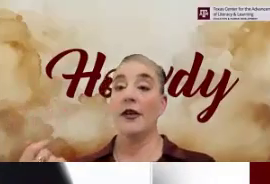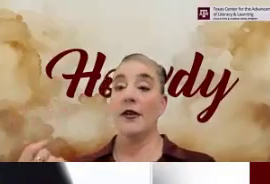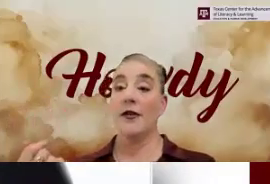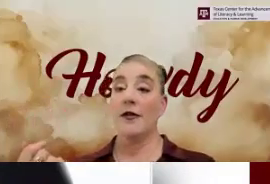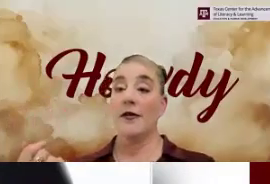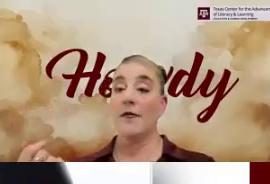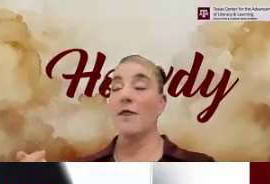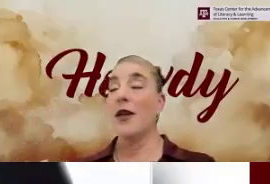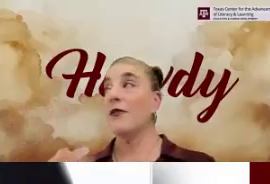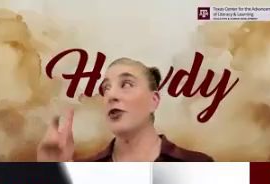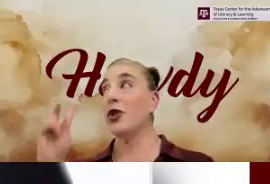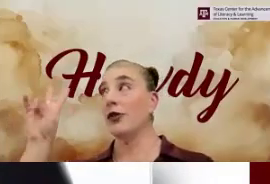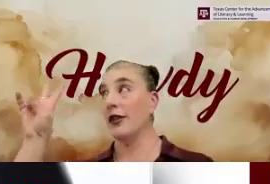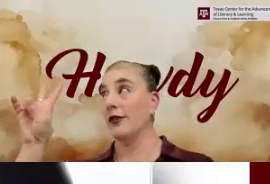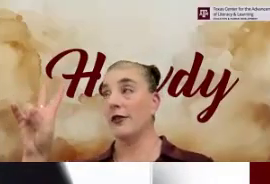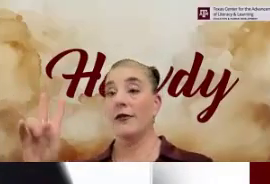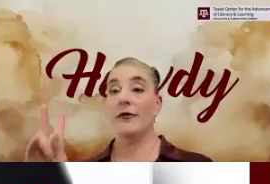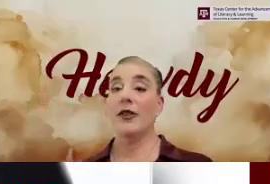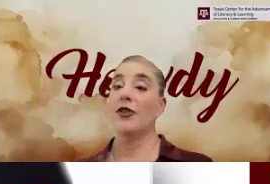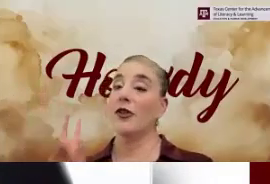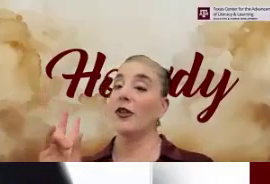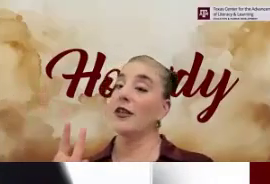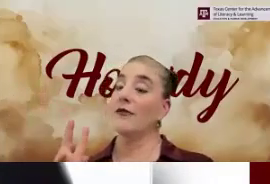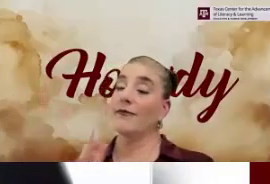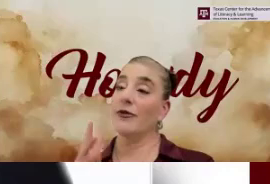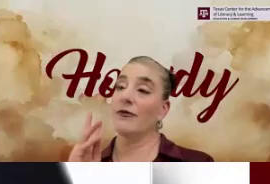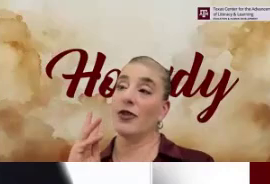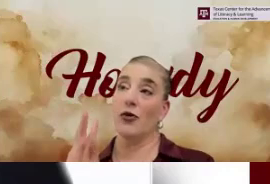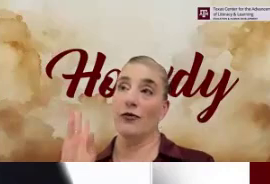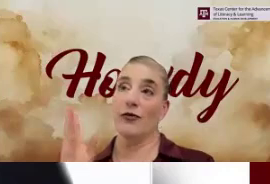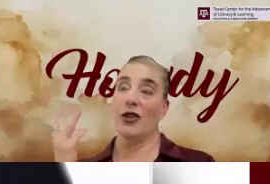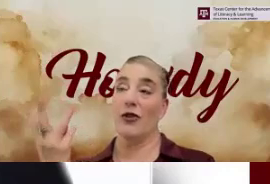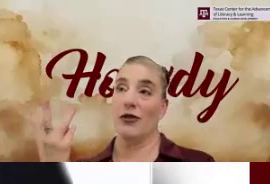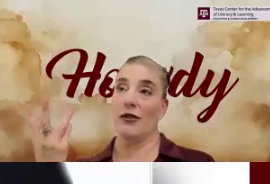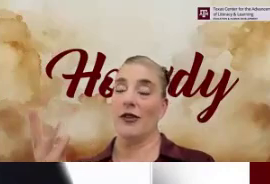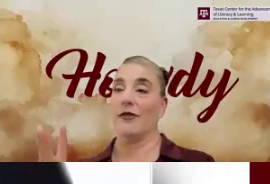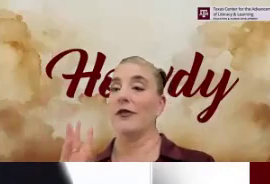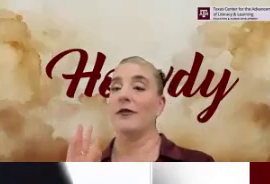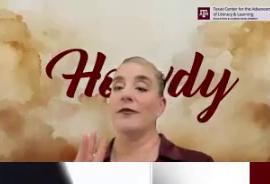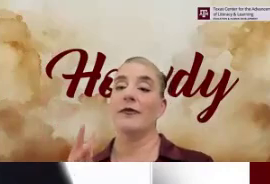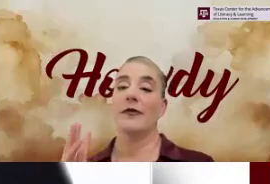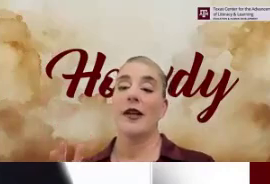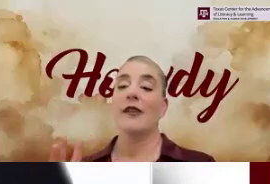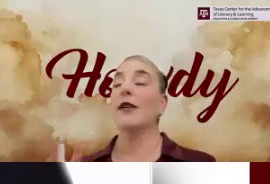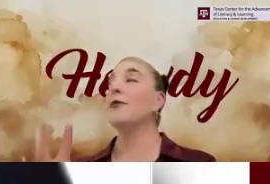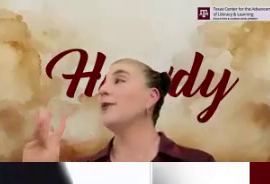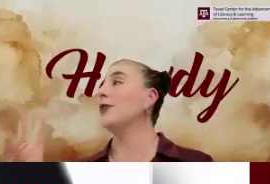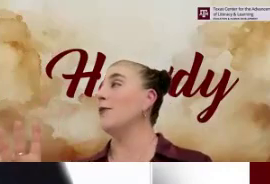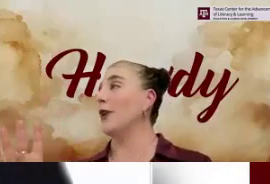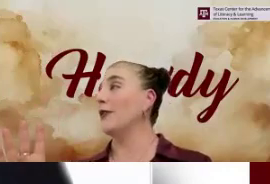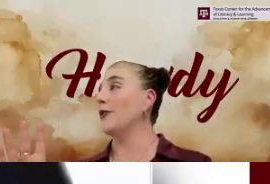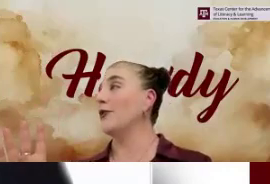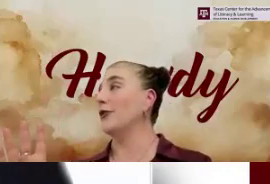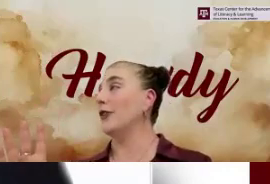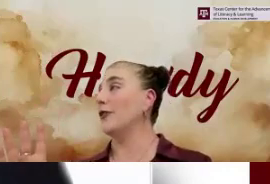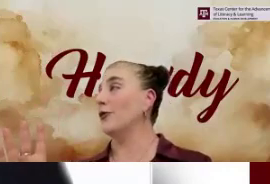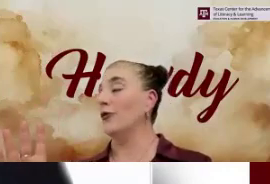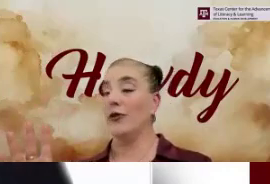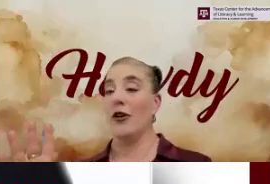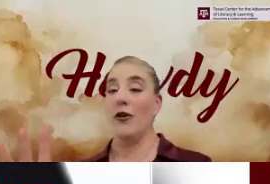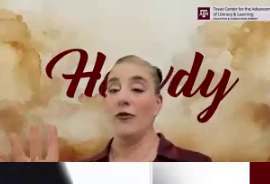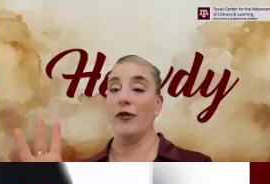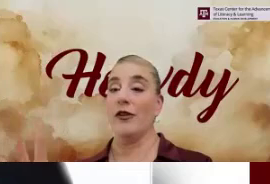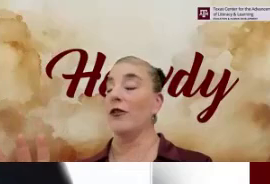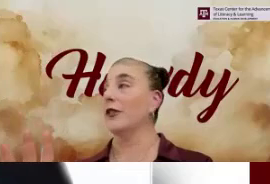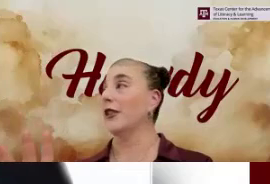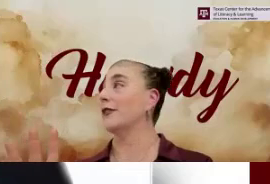sentences, make two sentences. You're going to need two to three sentences. Sometimes I break the 2-sentence